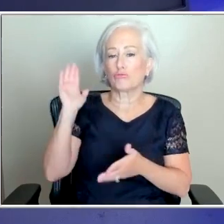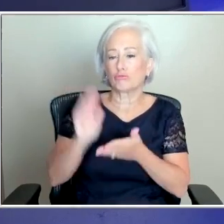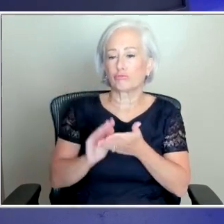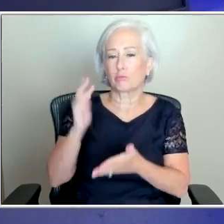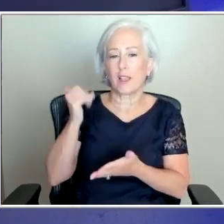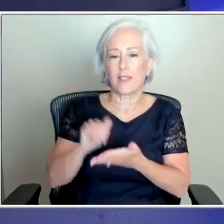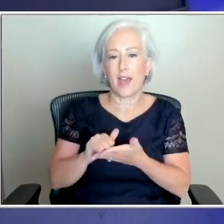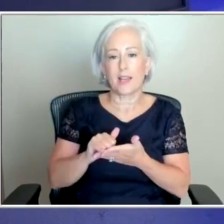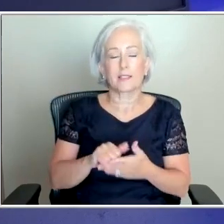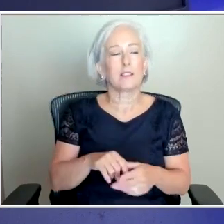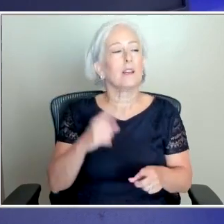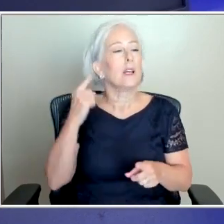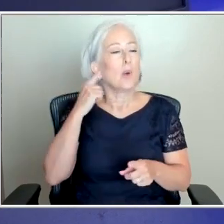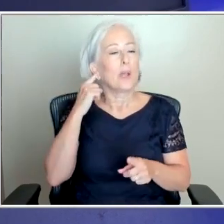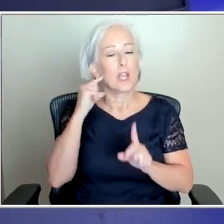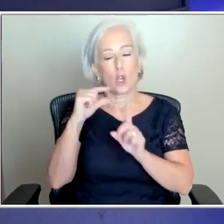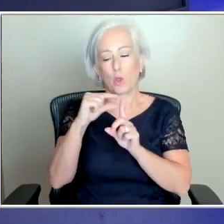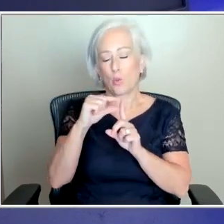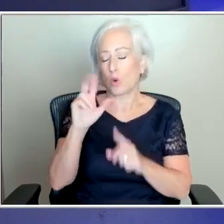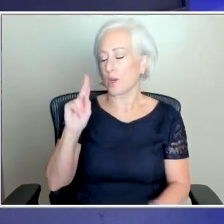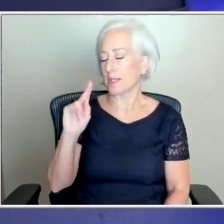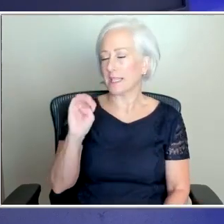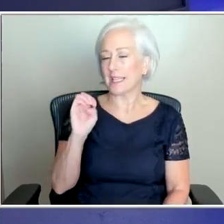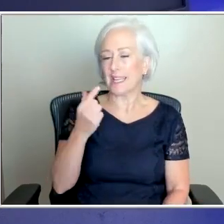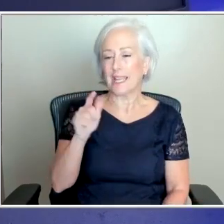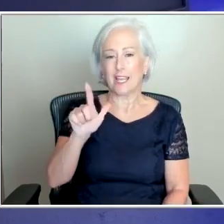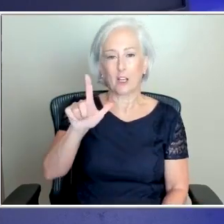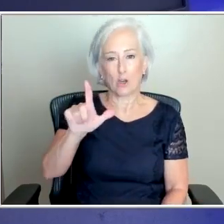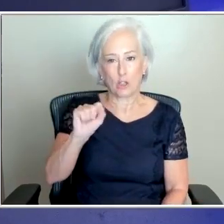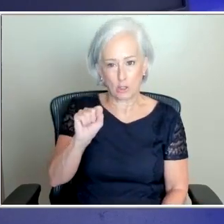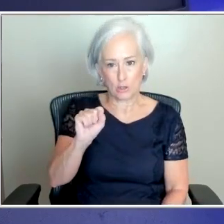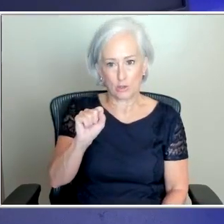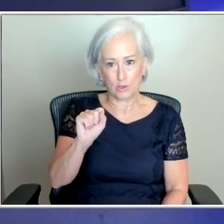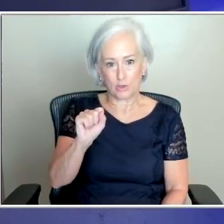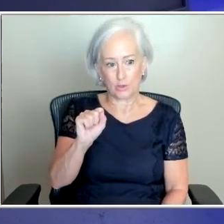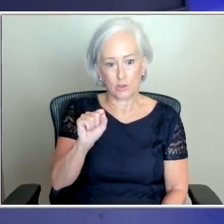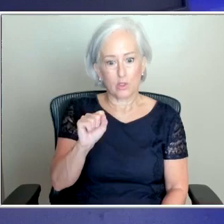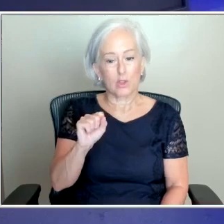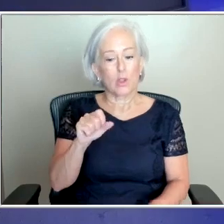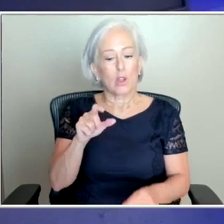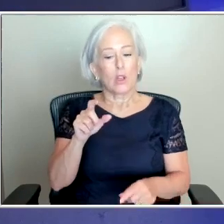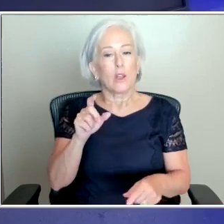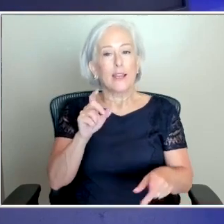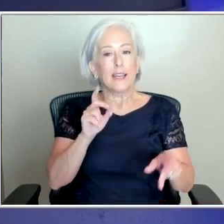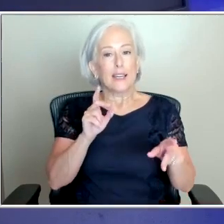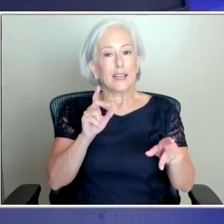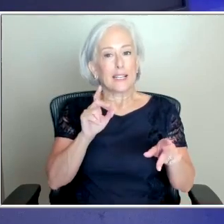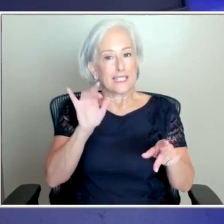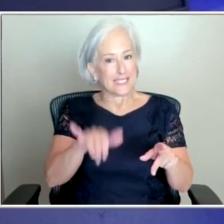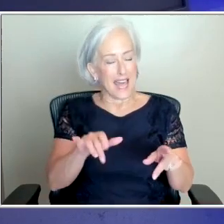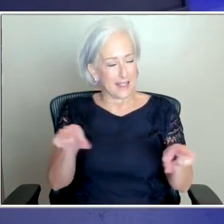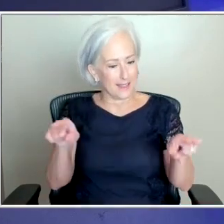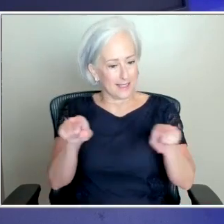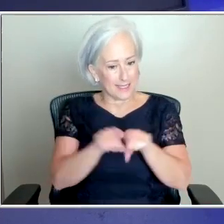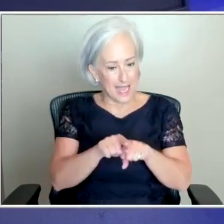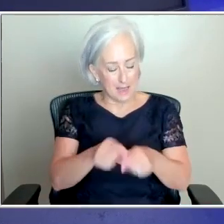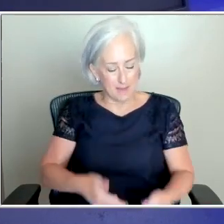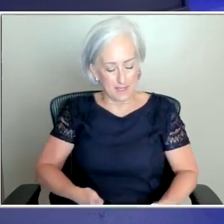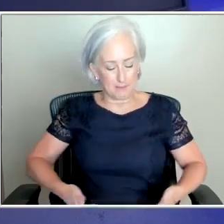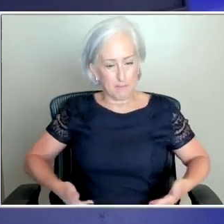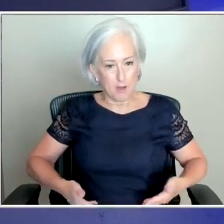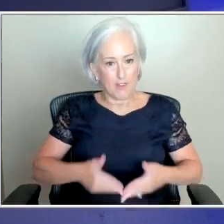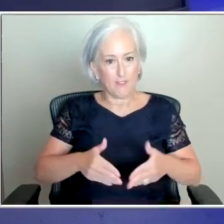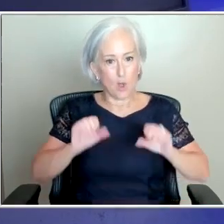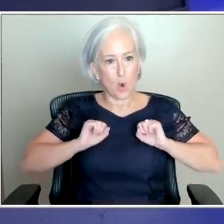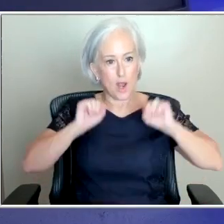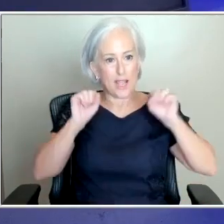hear Kegels, people talking about sitting there doing them. Is that the same thing as pelvic floor exercises? So yes